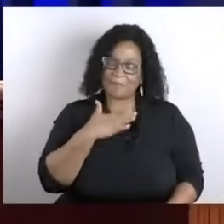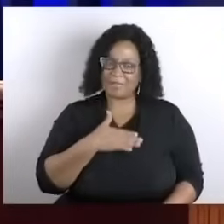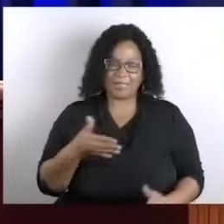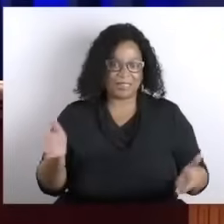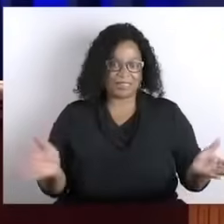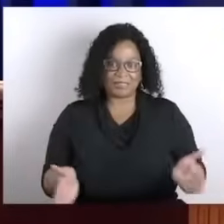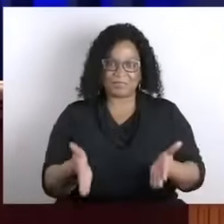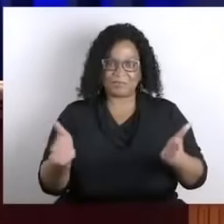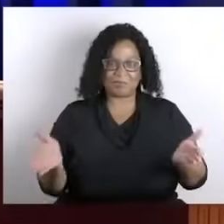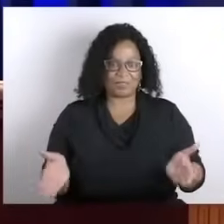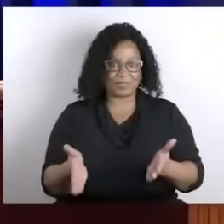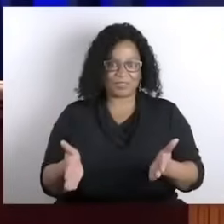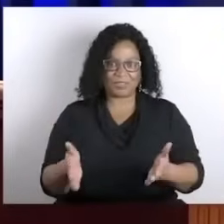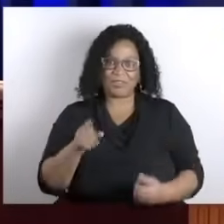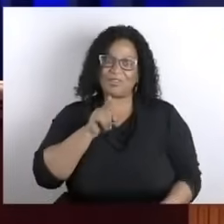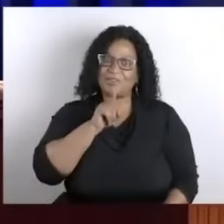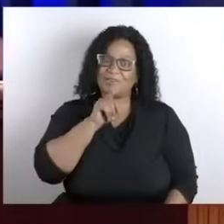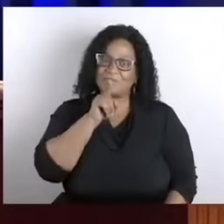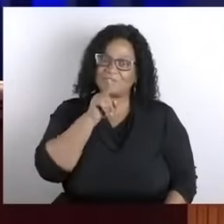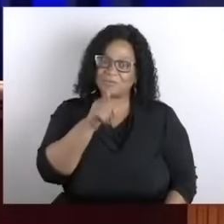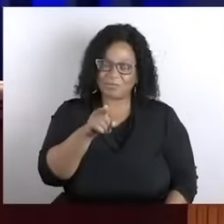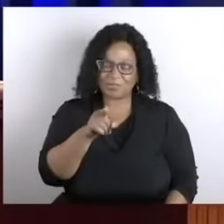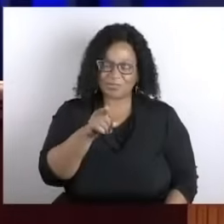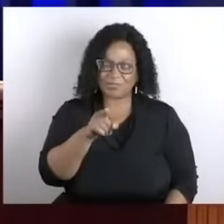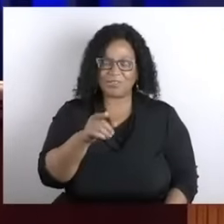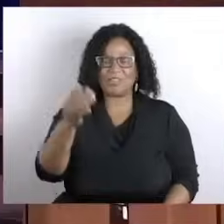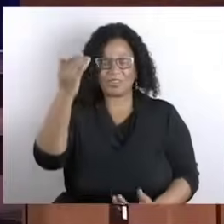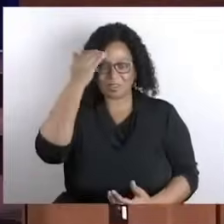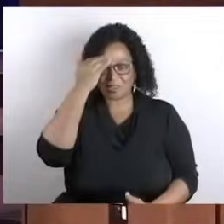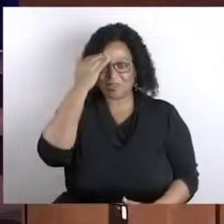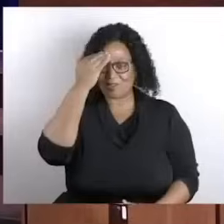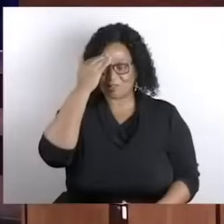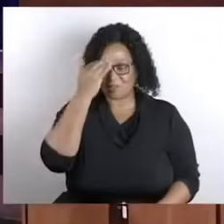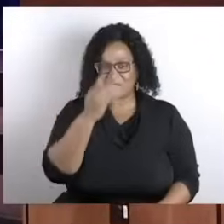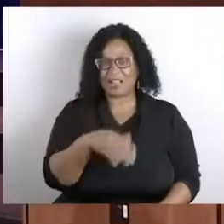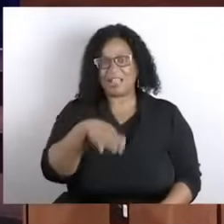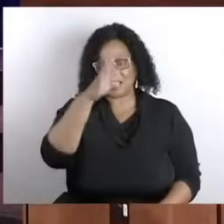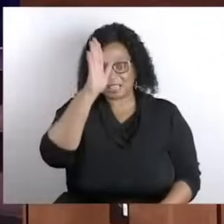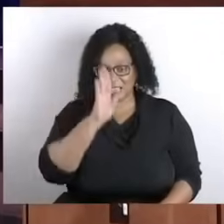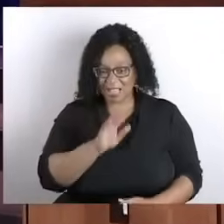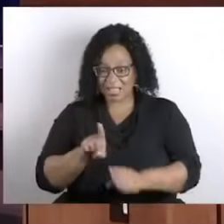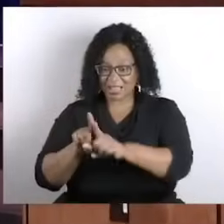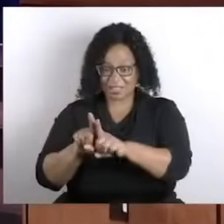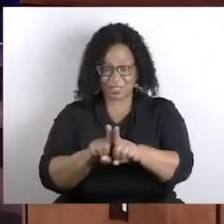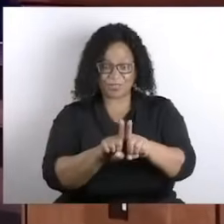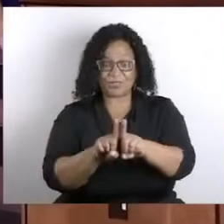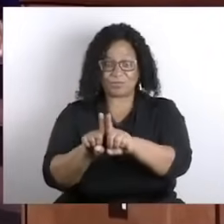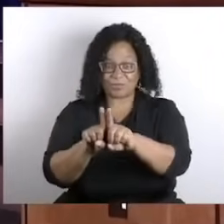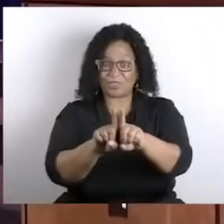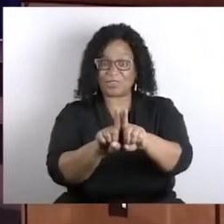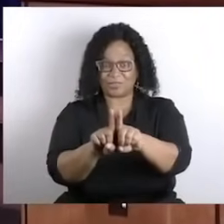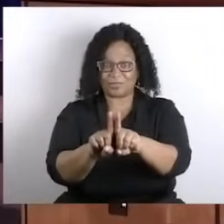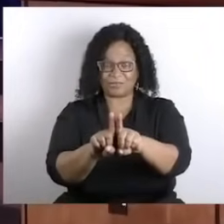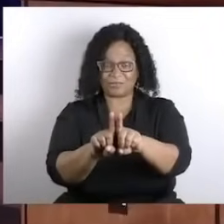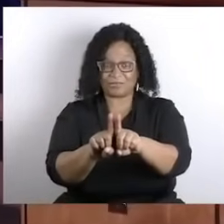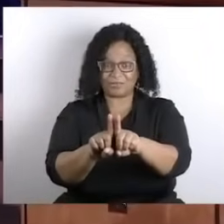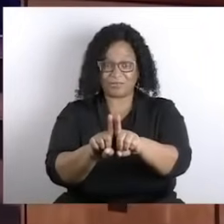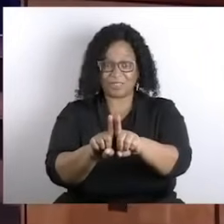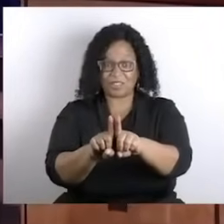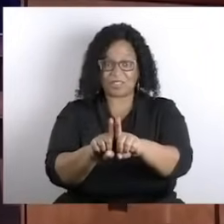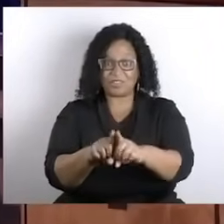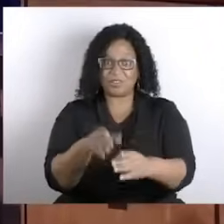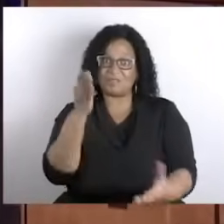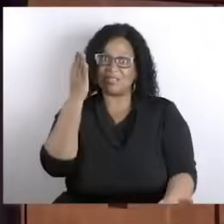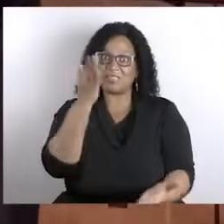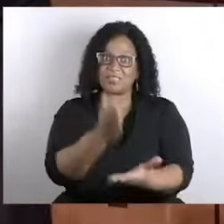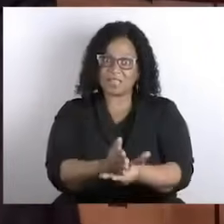I want you to rest assured that you are not in this by yourself. And so while you're in it, stop focusing